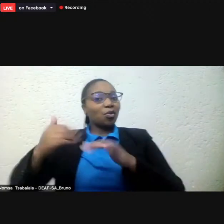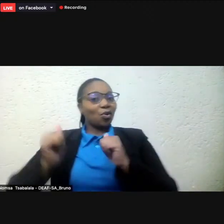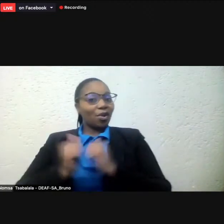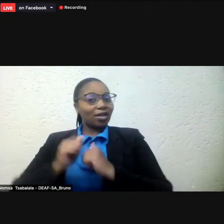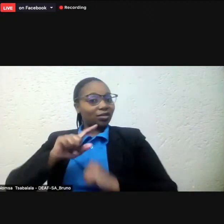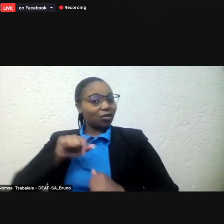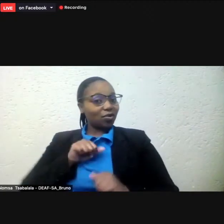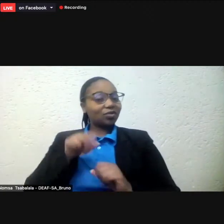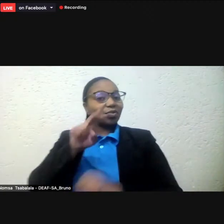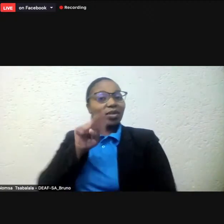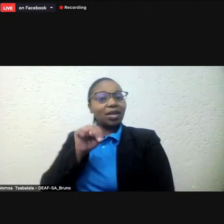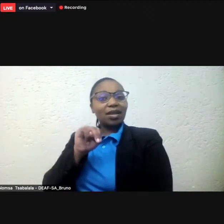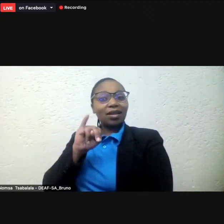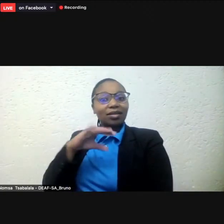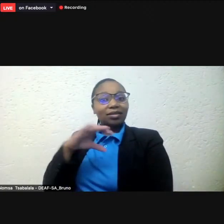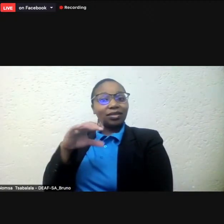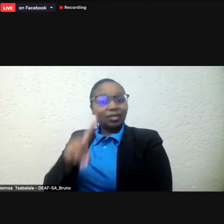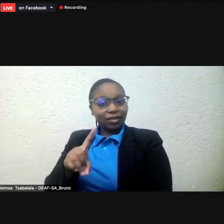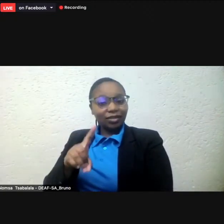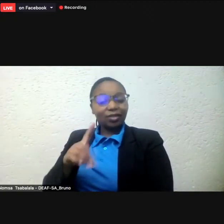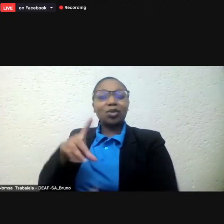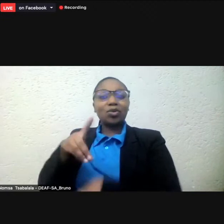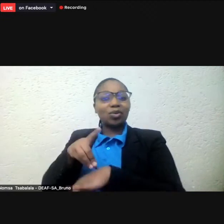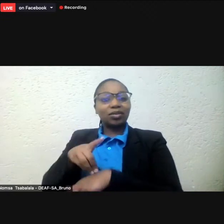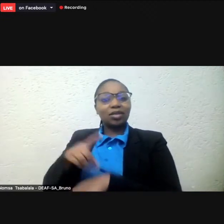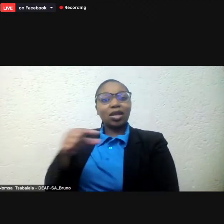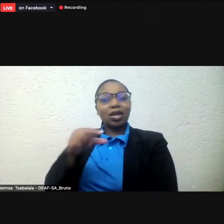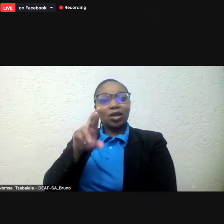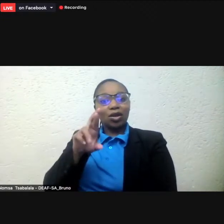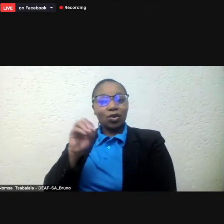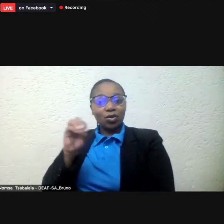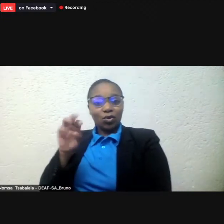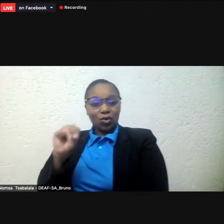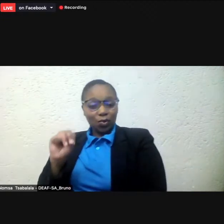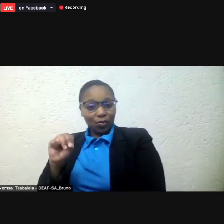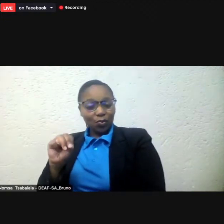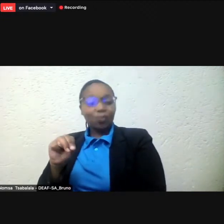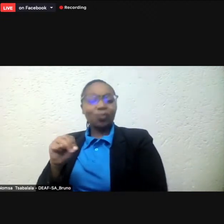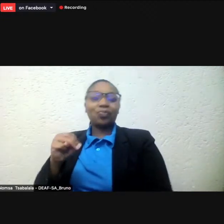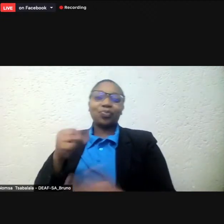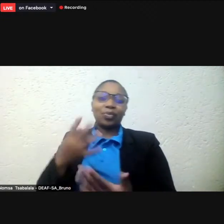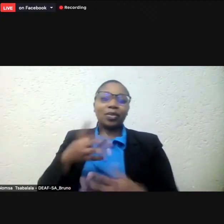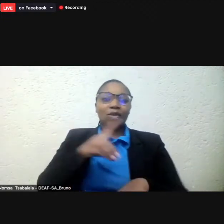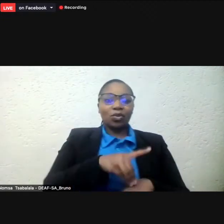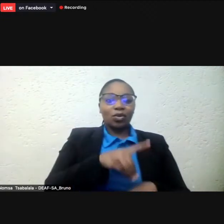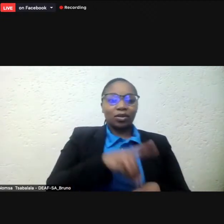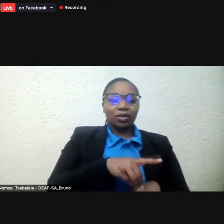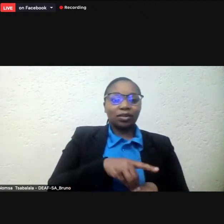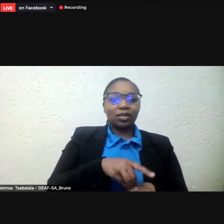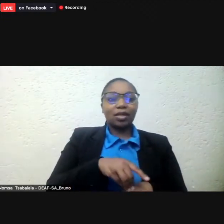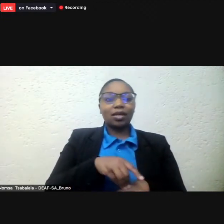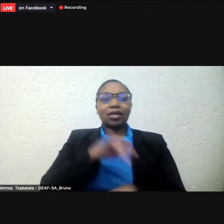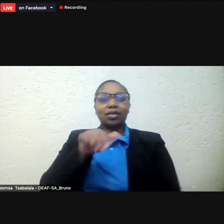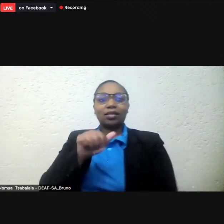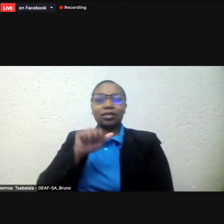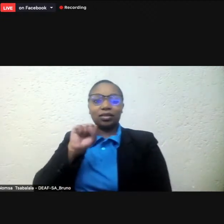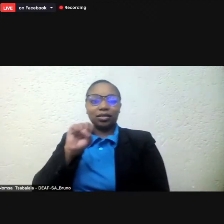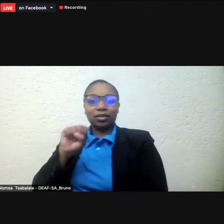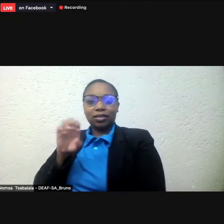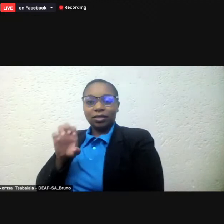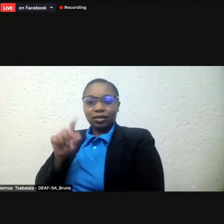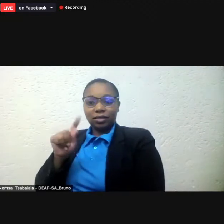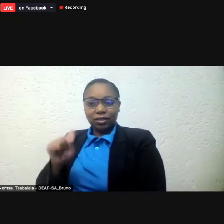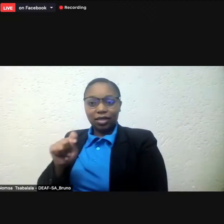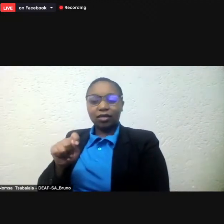Dr. Michelle Krum and Dr. Lucille Bloomberg, our colleague from Gauteng, Dr.